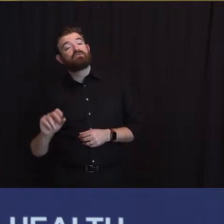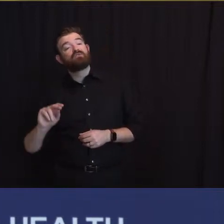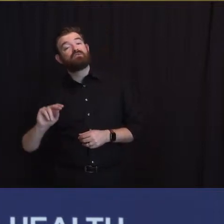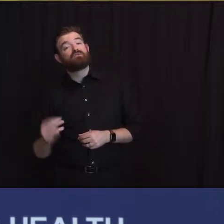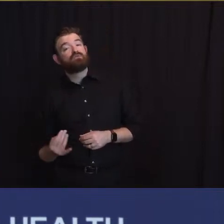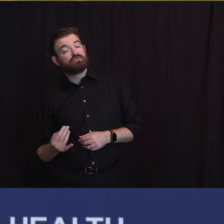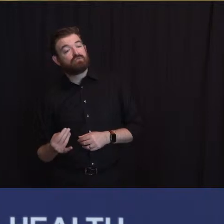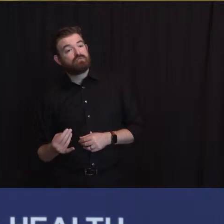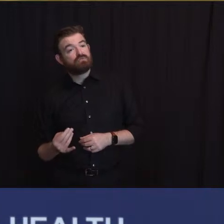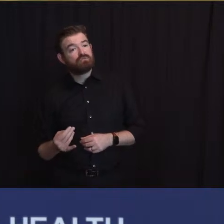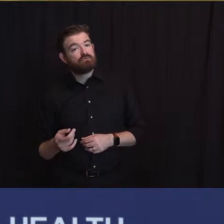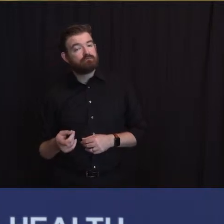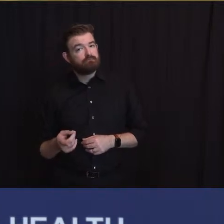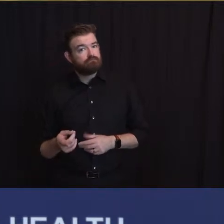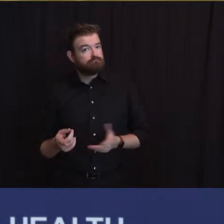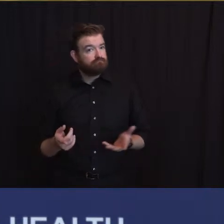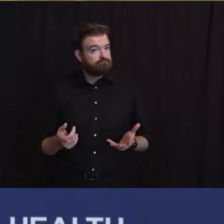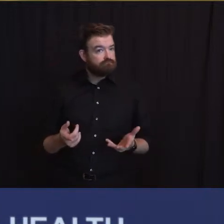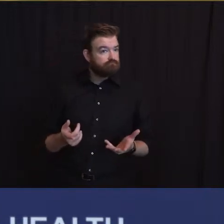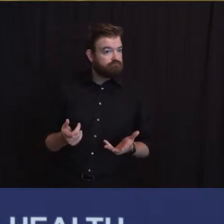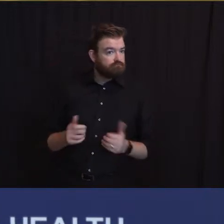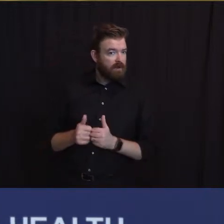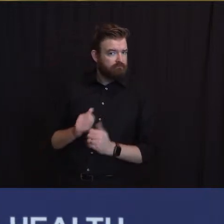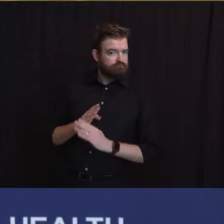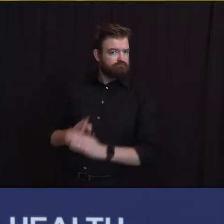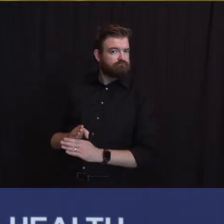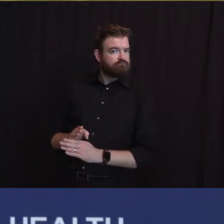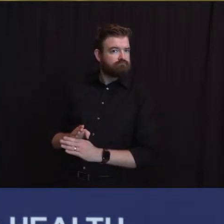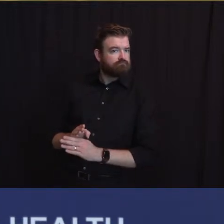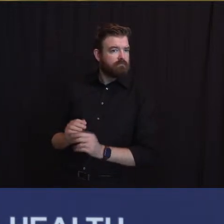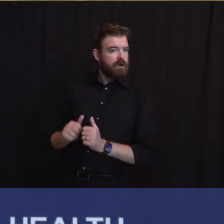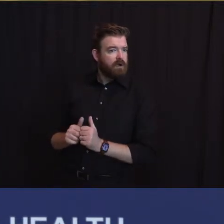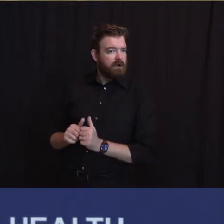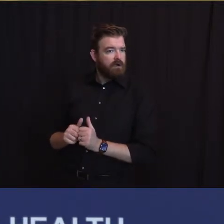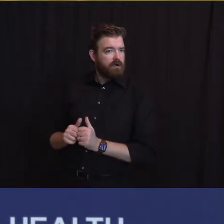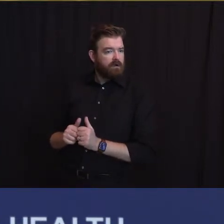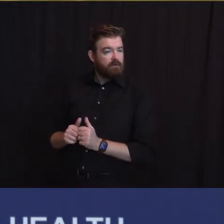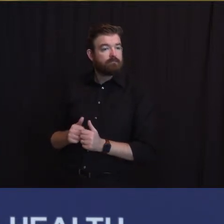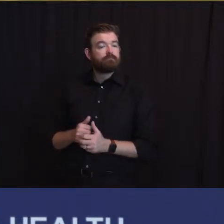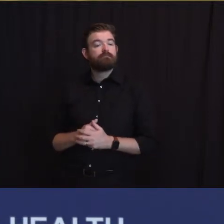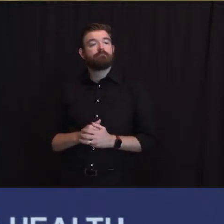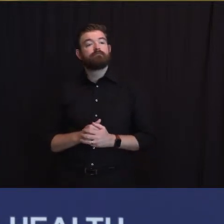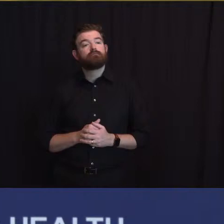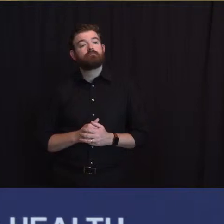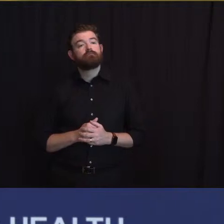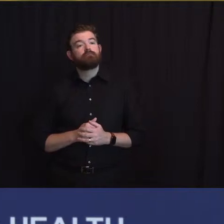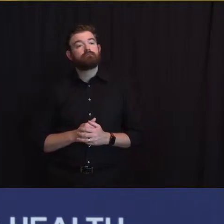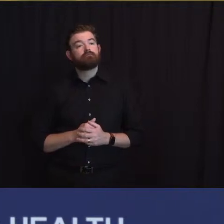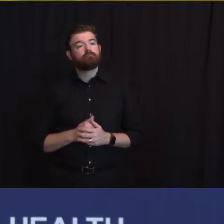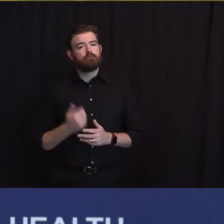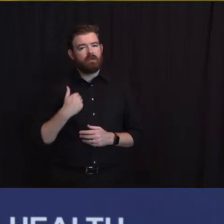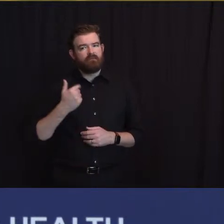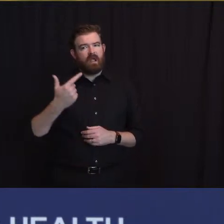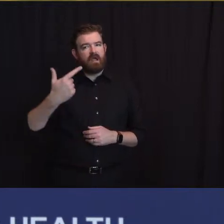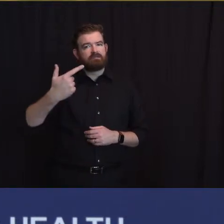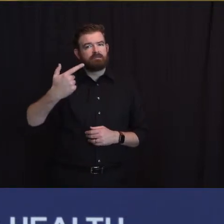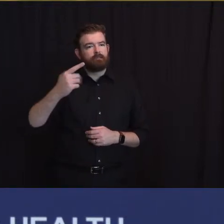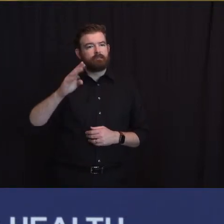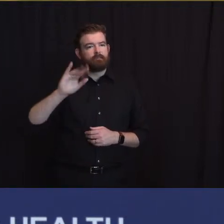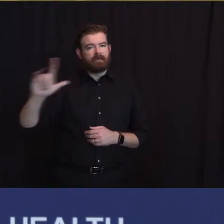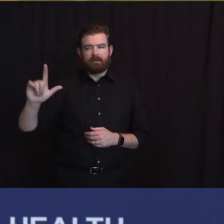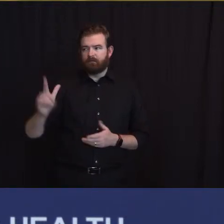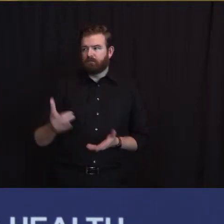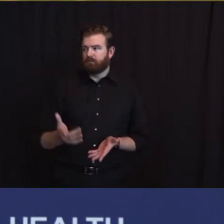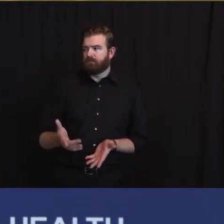leaders since that shooting to send you the package of gun bills that you want passed? The current eviction and foreclosure